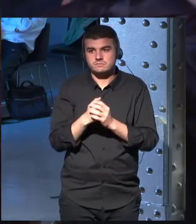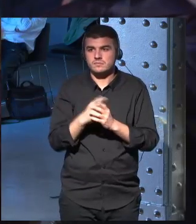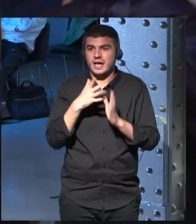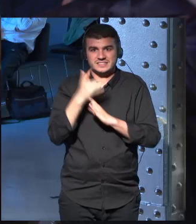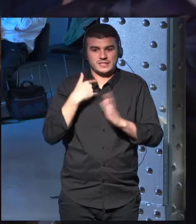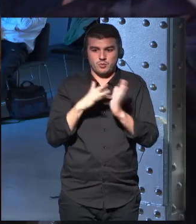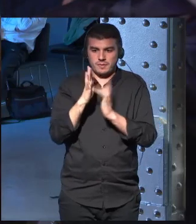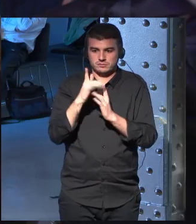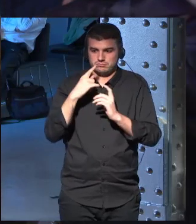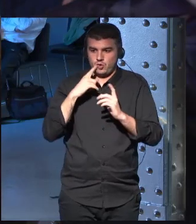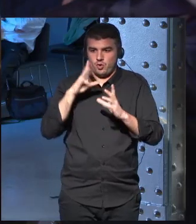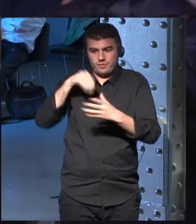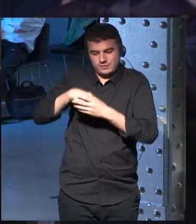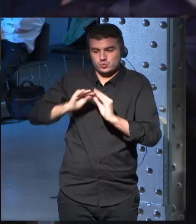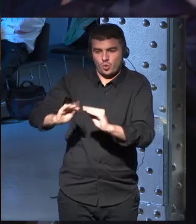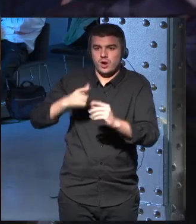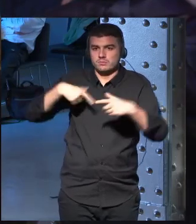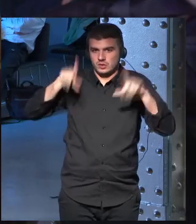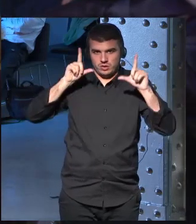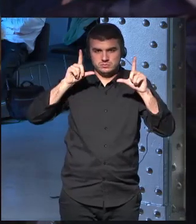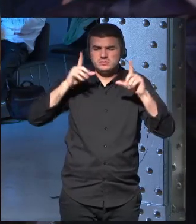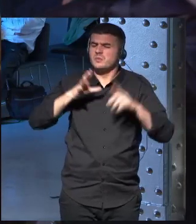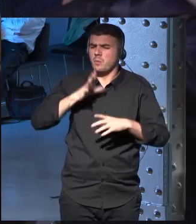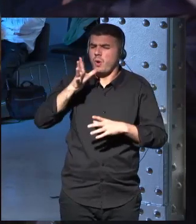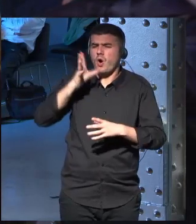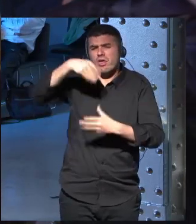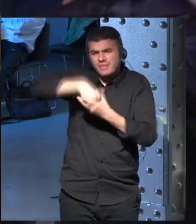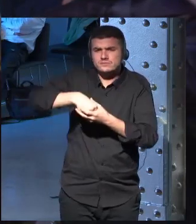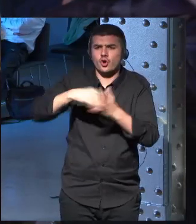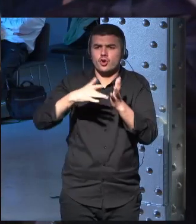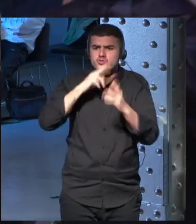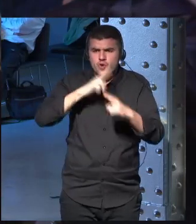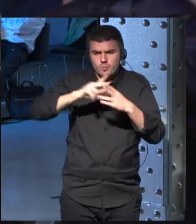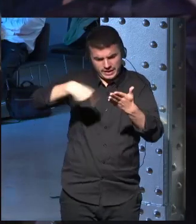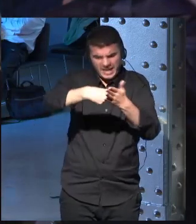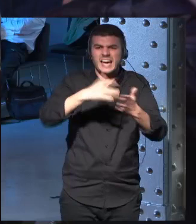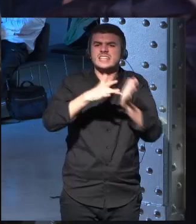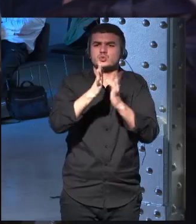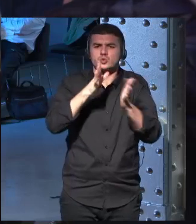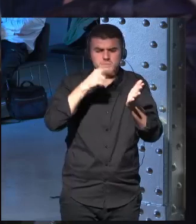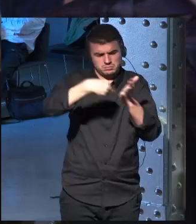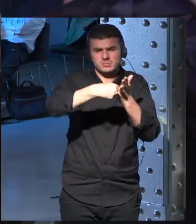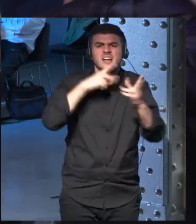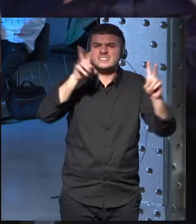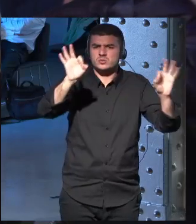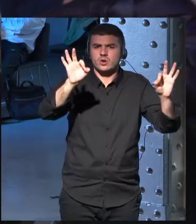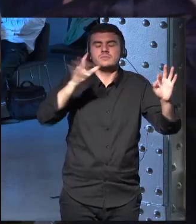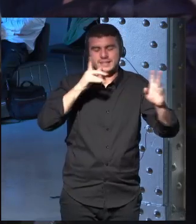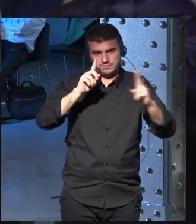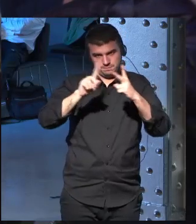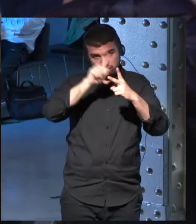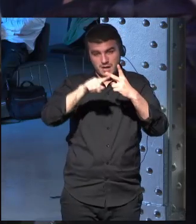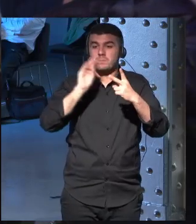name Jesus in their titles? A broader question. Do you